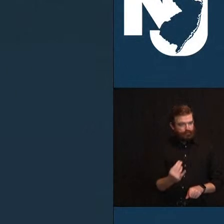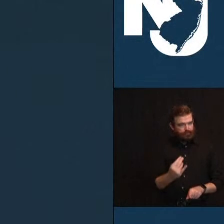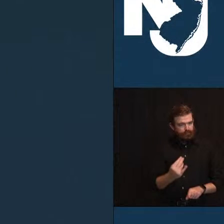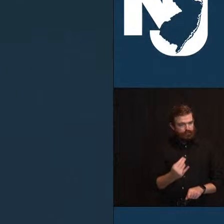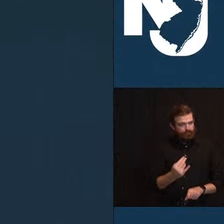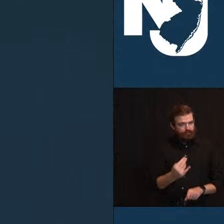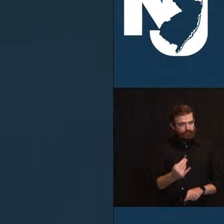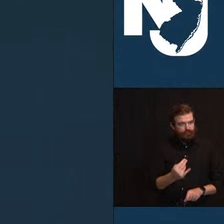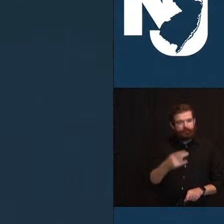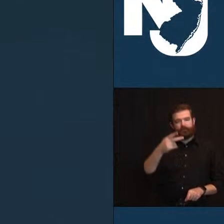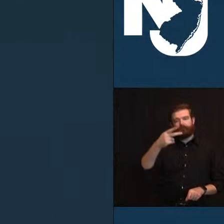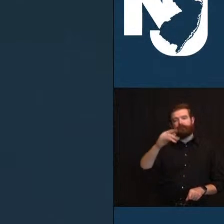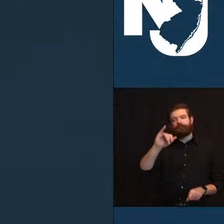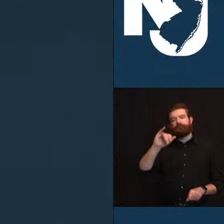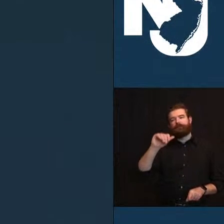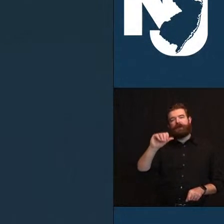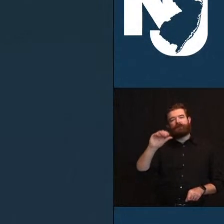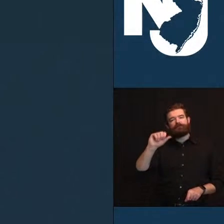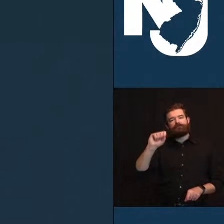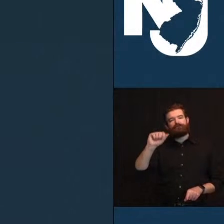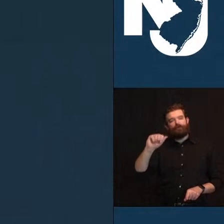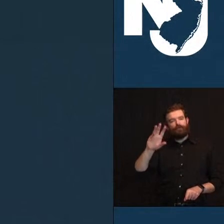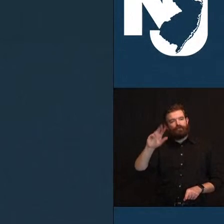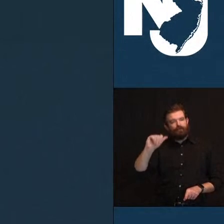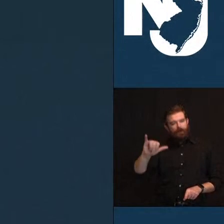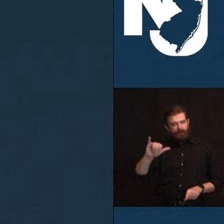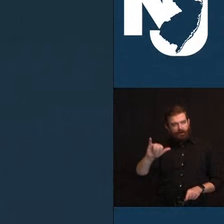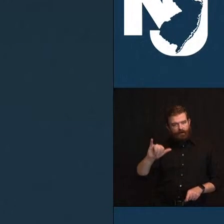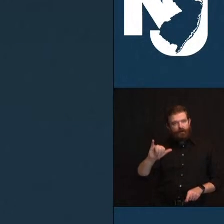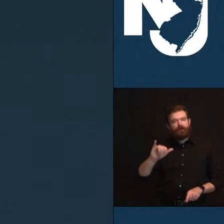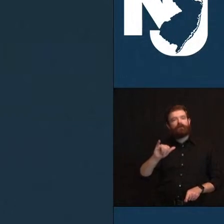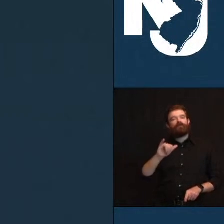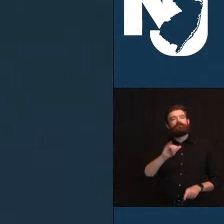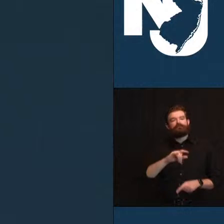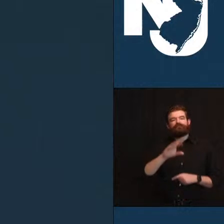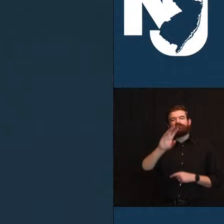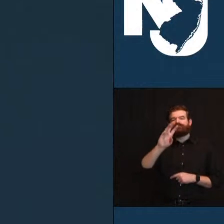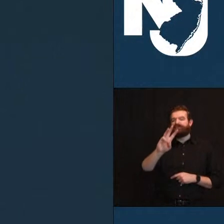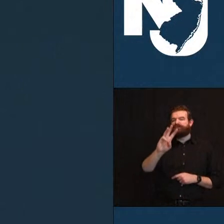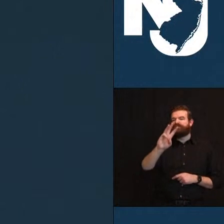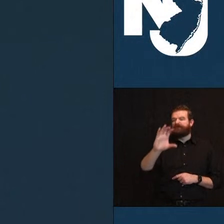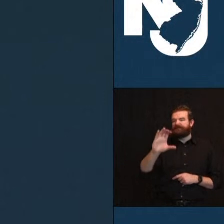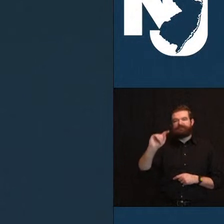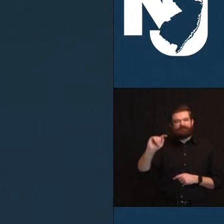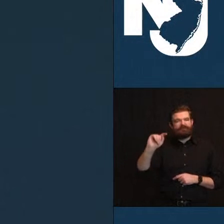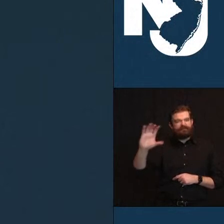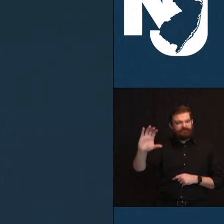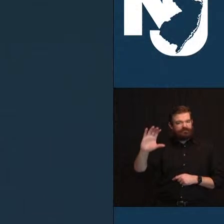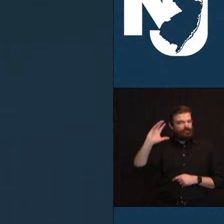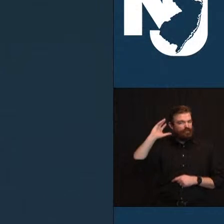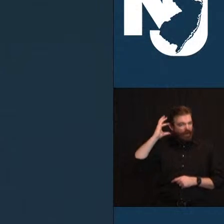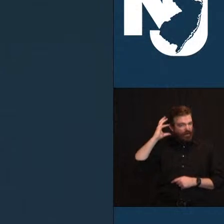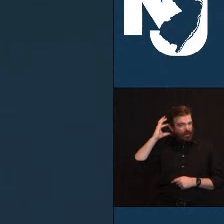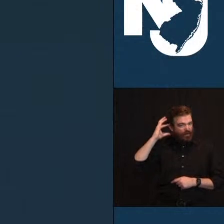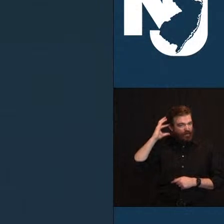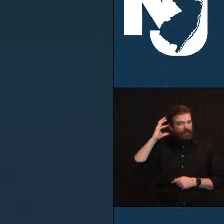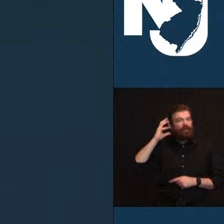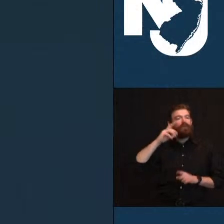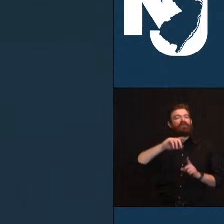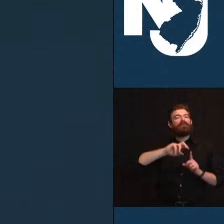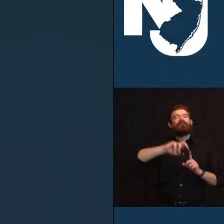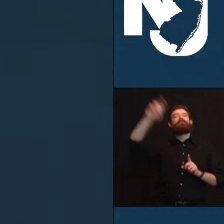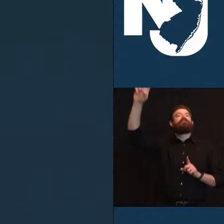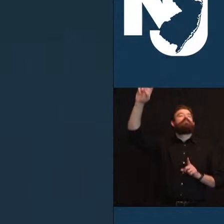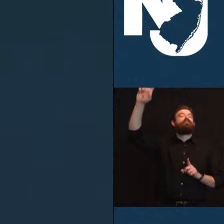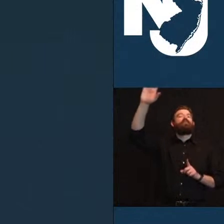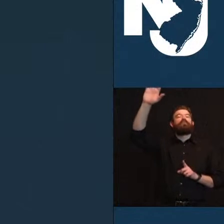WCTC. While he would have other stints in New York or Philadelphia, he always returned to his WCTC home, logging